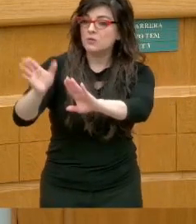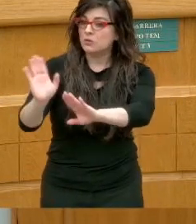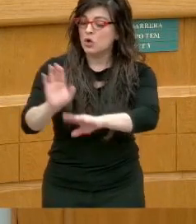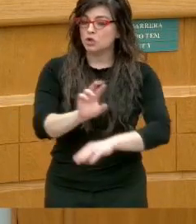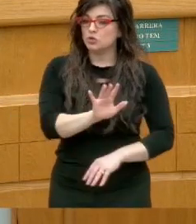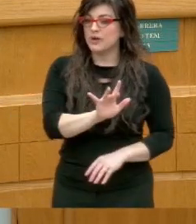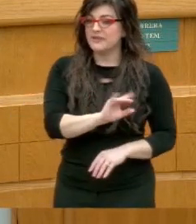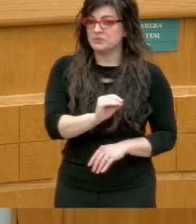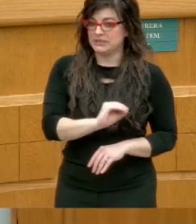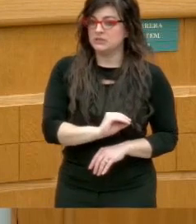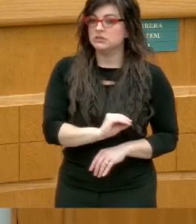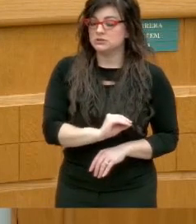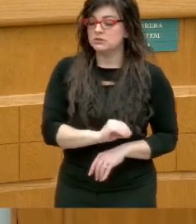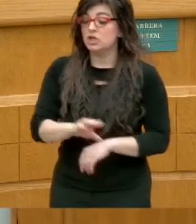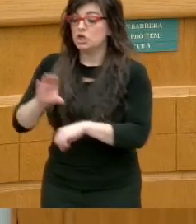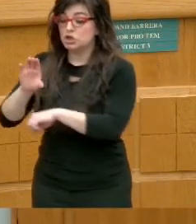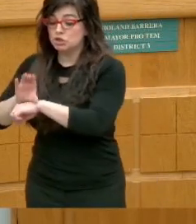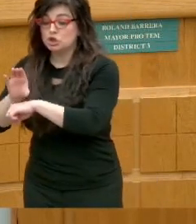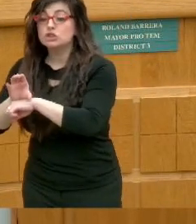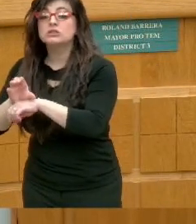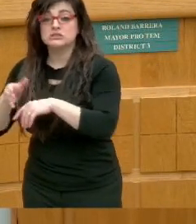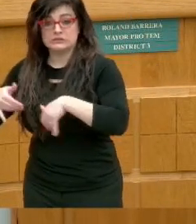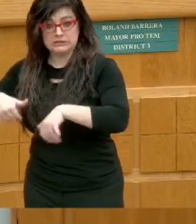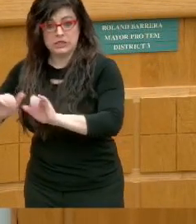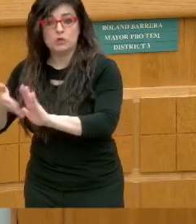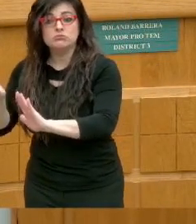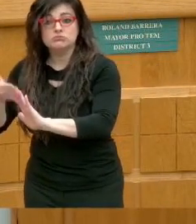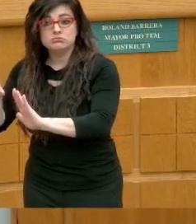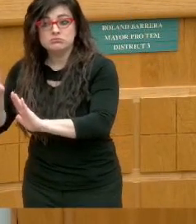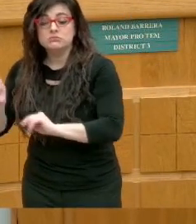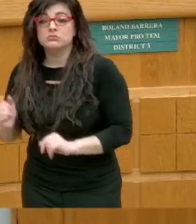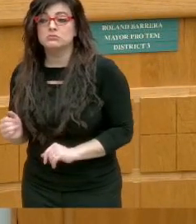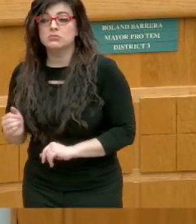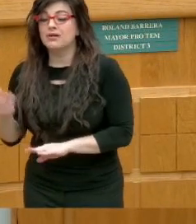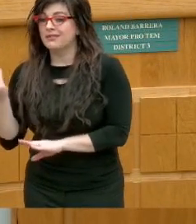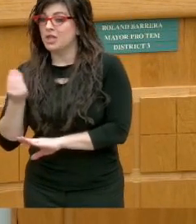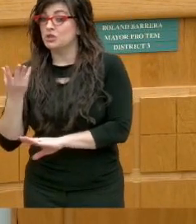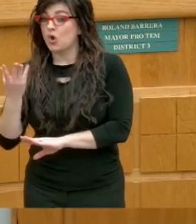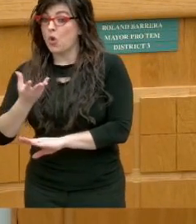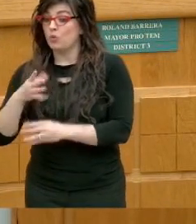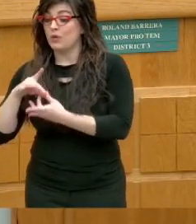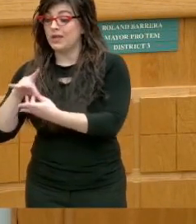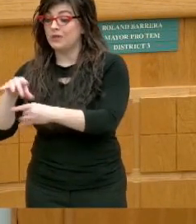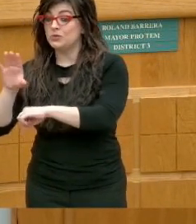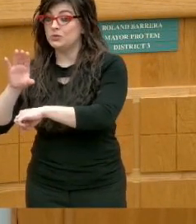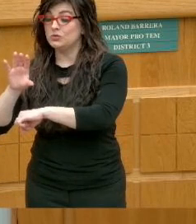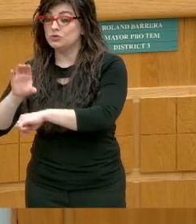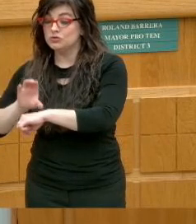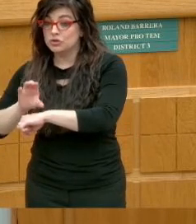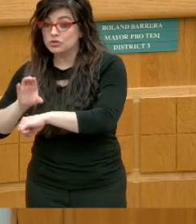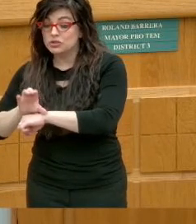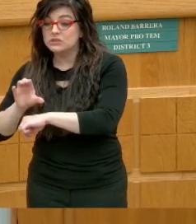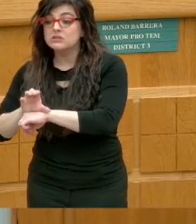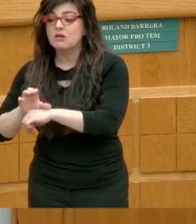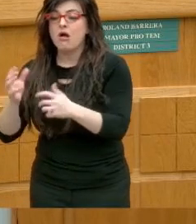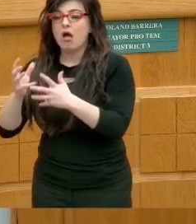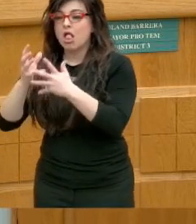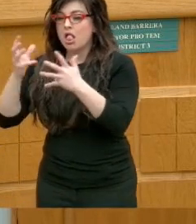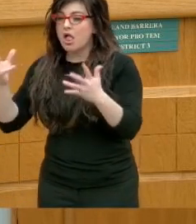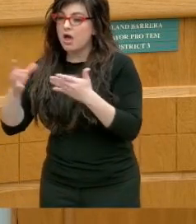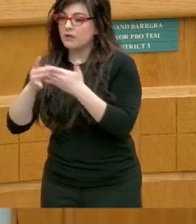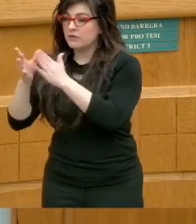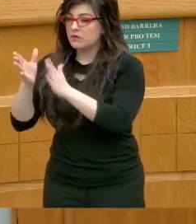places of worship are still open. By the way, there's some great guidelines that a lot of the members of the interfaith community